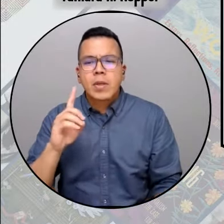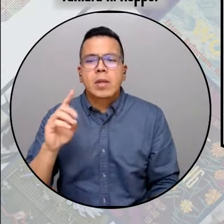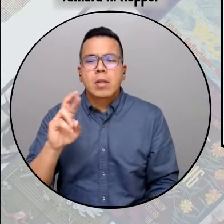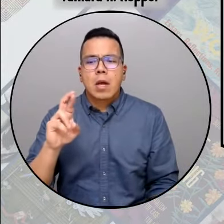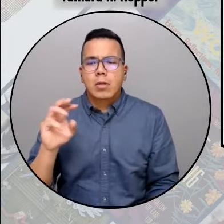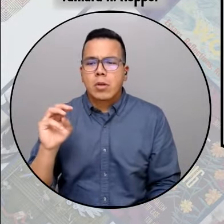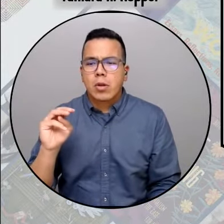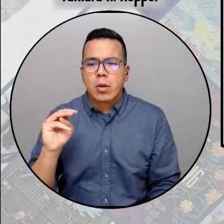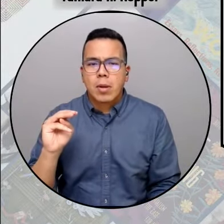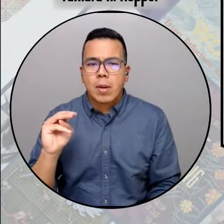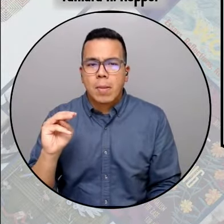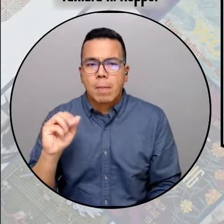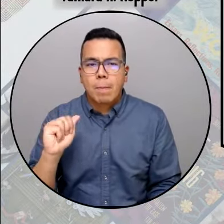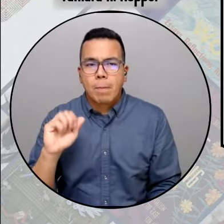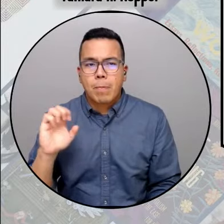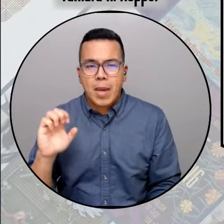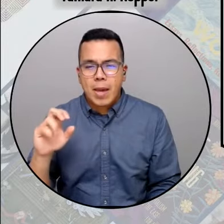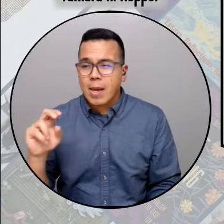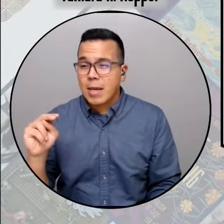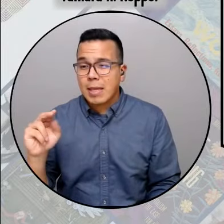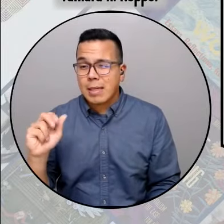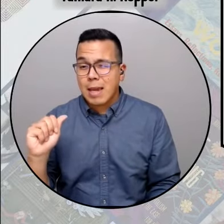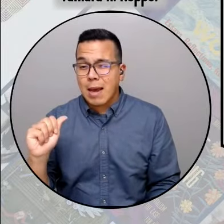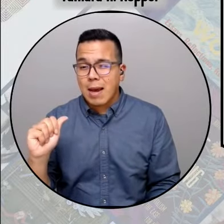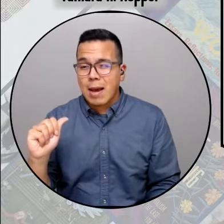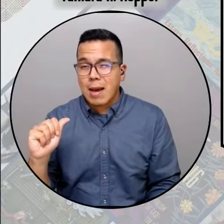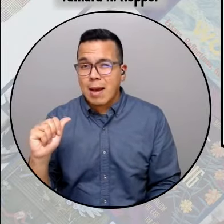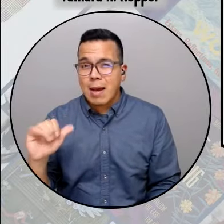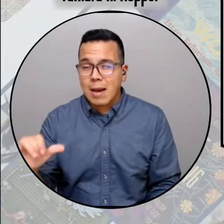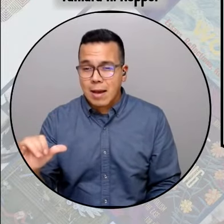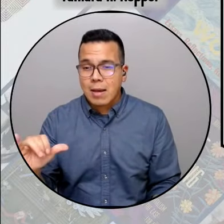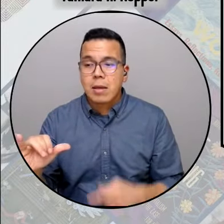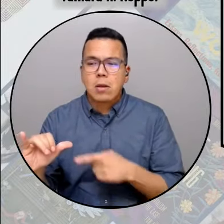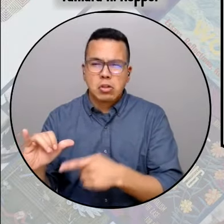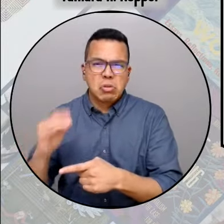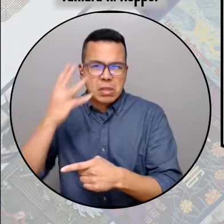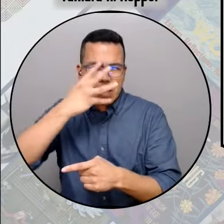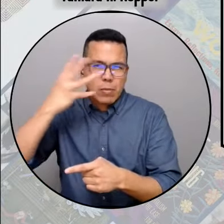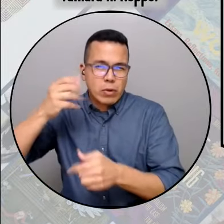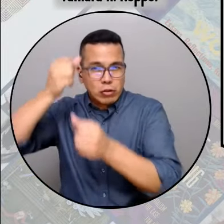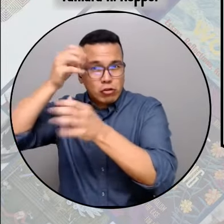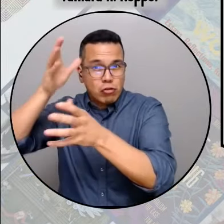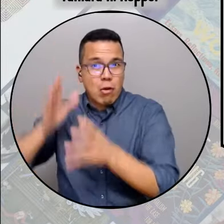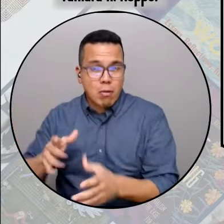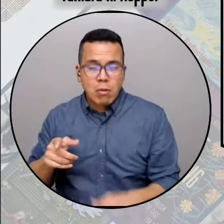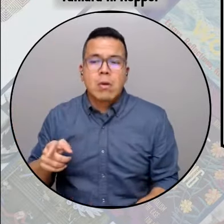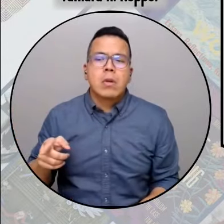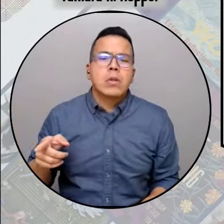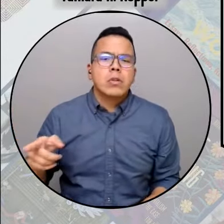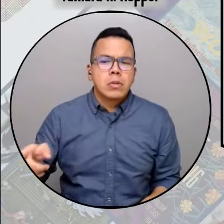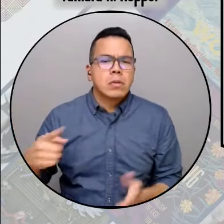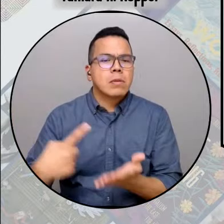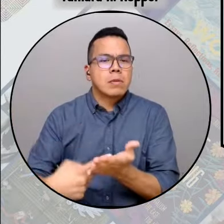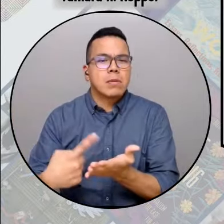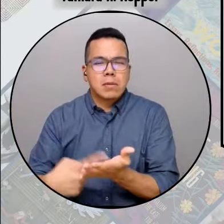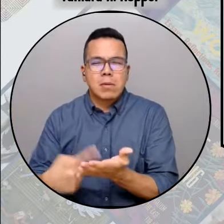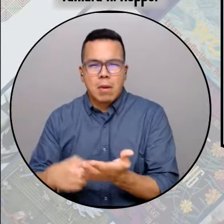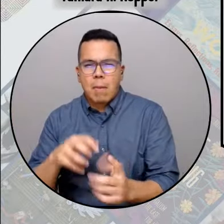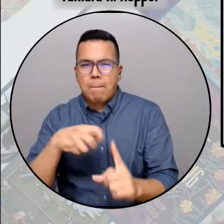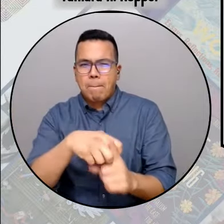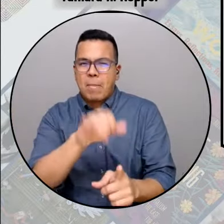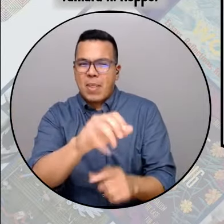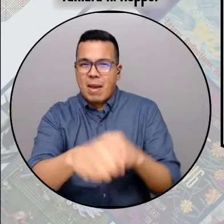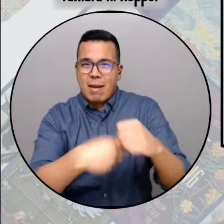look at some work of hers later on, the immigration scholar Dr. May Nye has talked about how it was around this time that kind